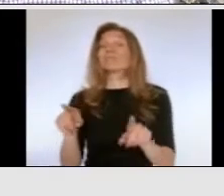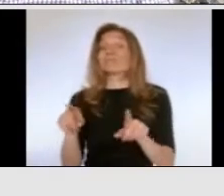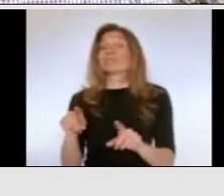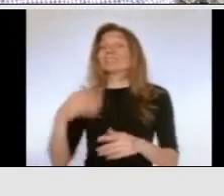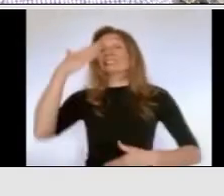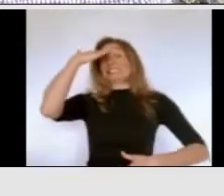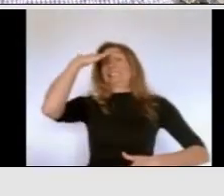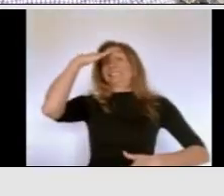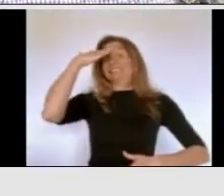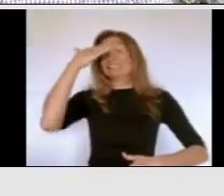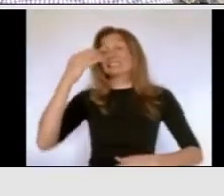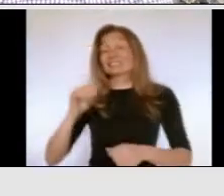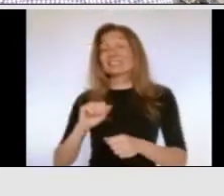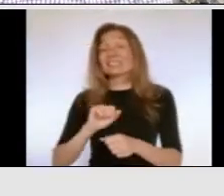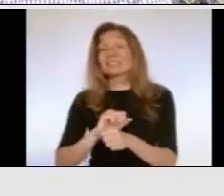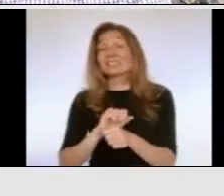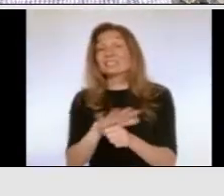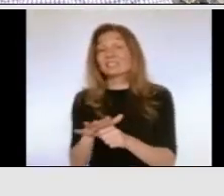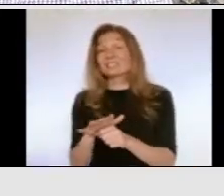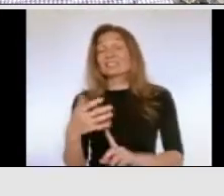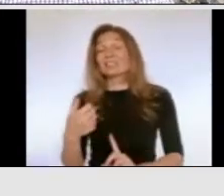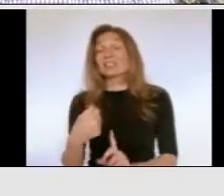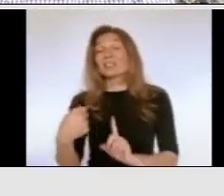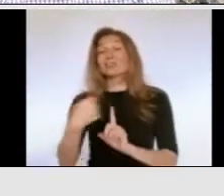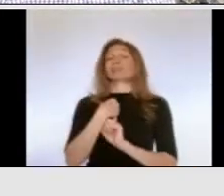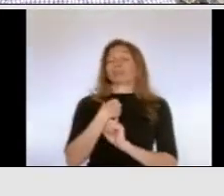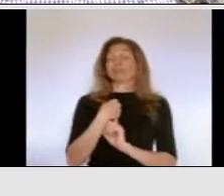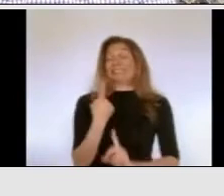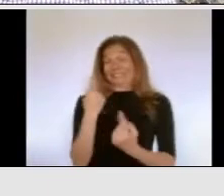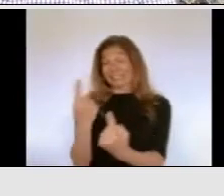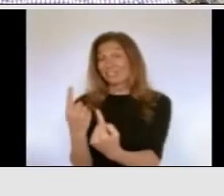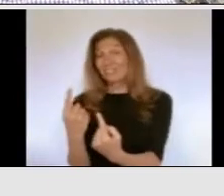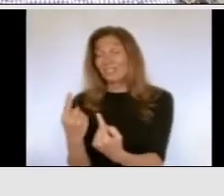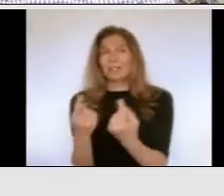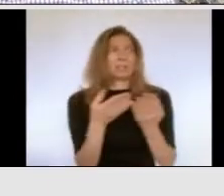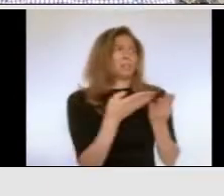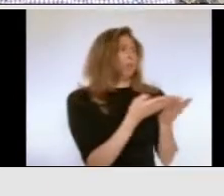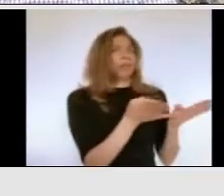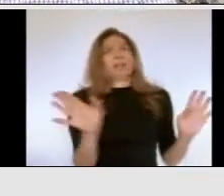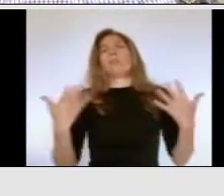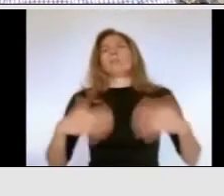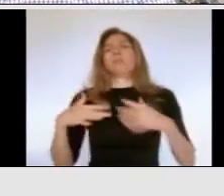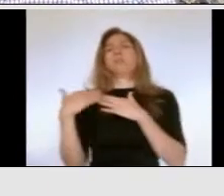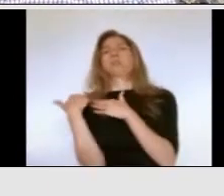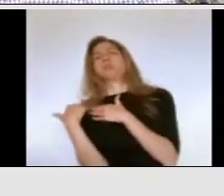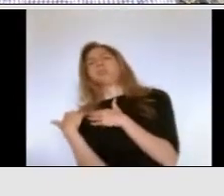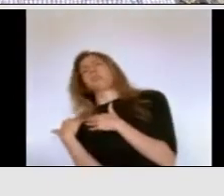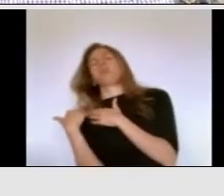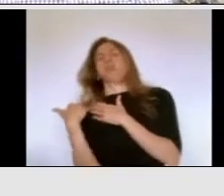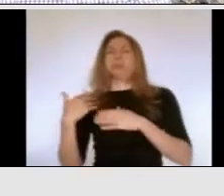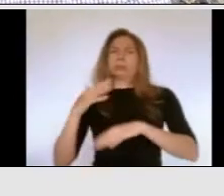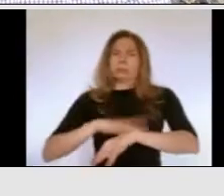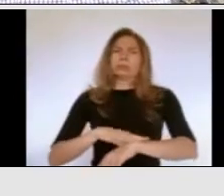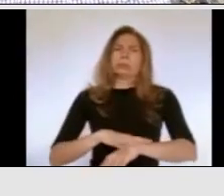been personally affected by contracting the COVID-19 virus. So these are all very